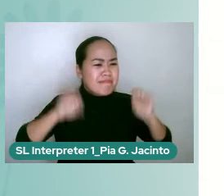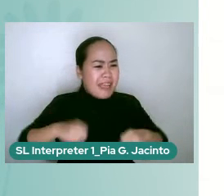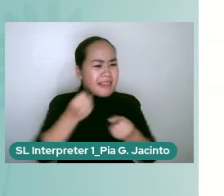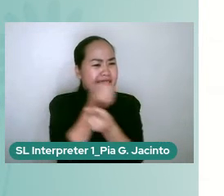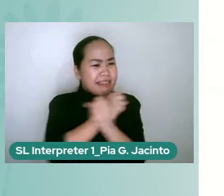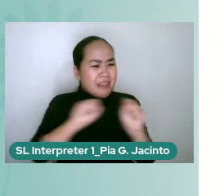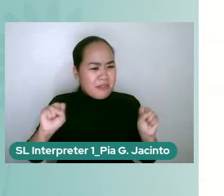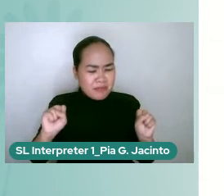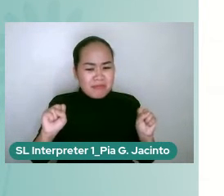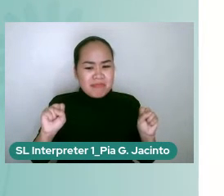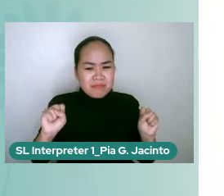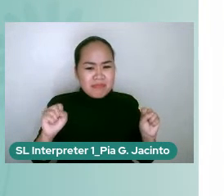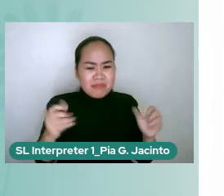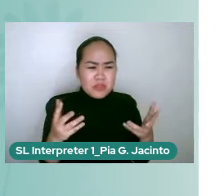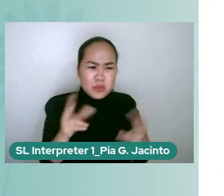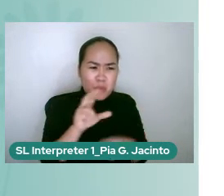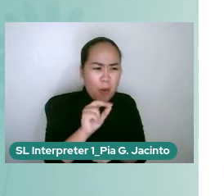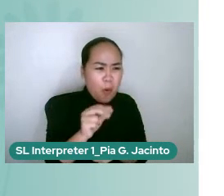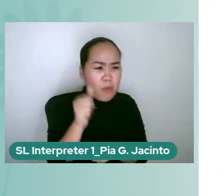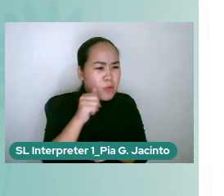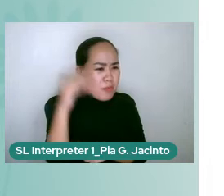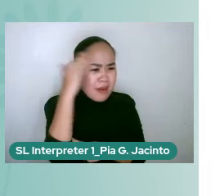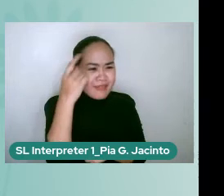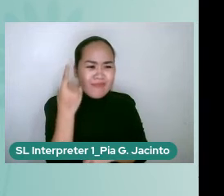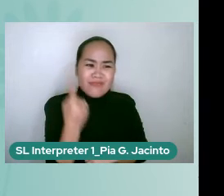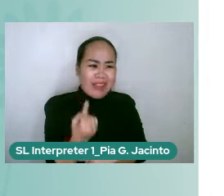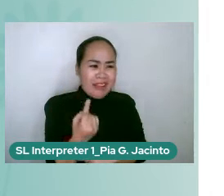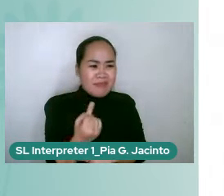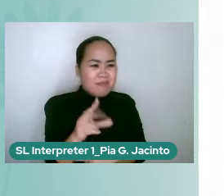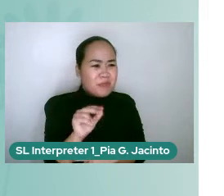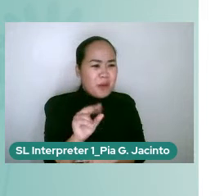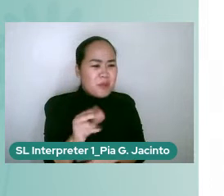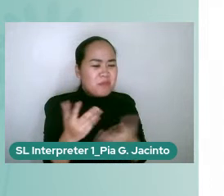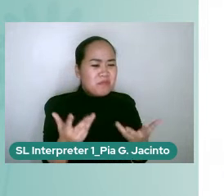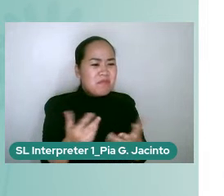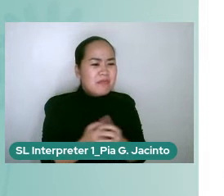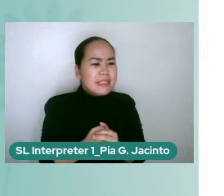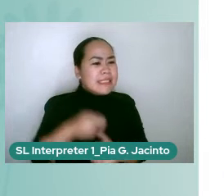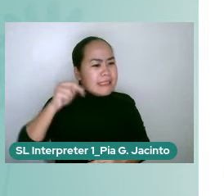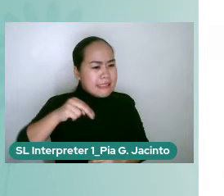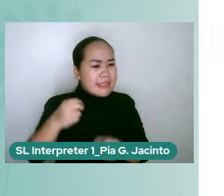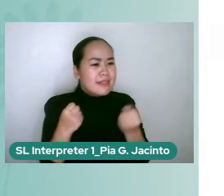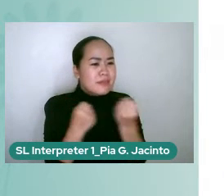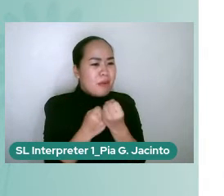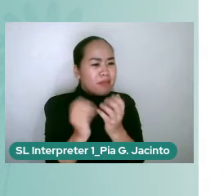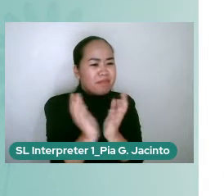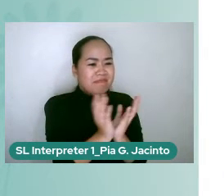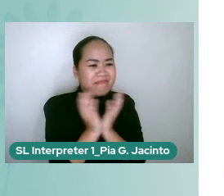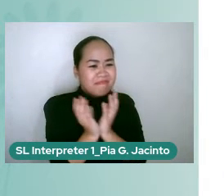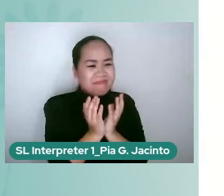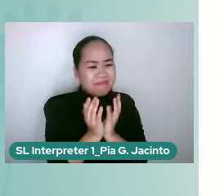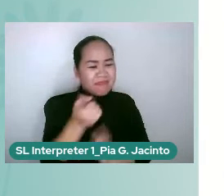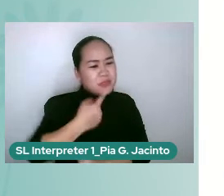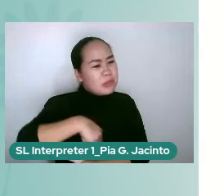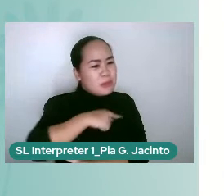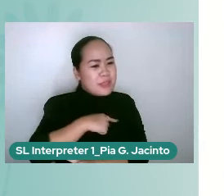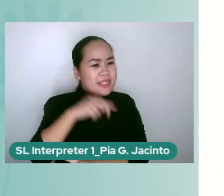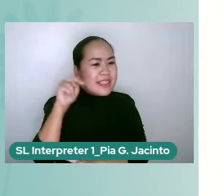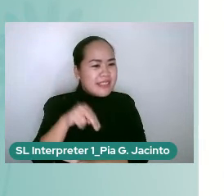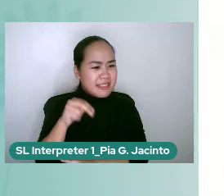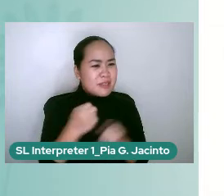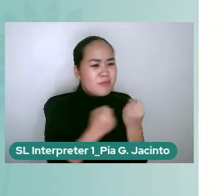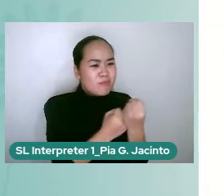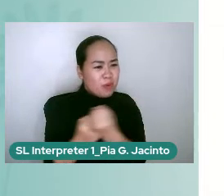message is, no woman is alone. The community is there to support them. Girls should be supported through vaccination